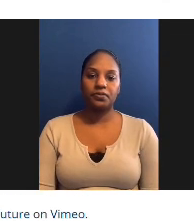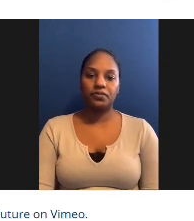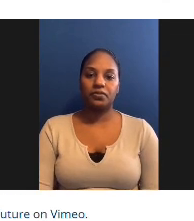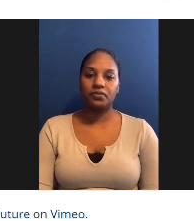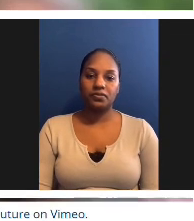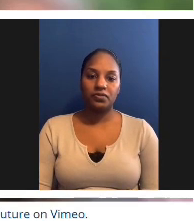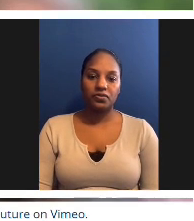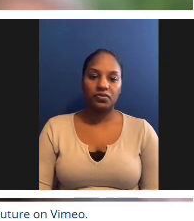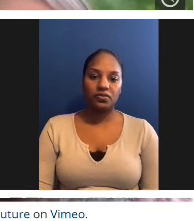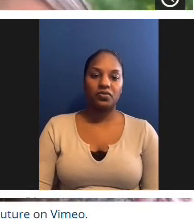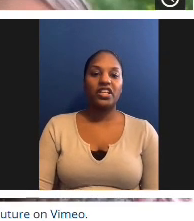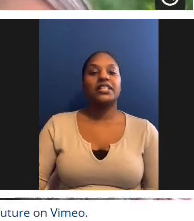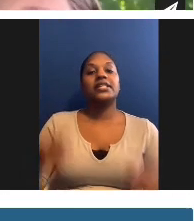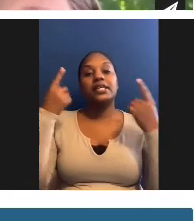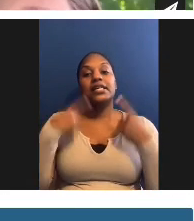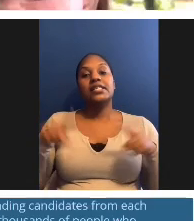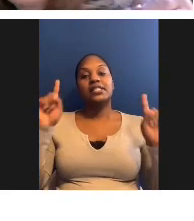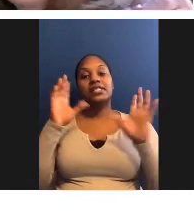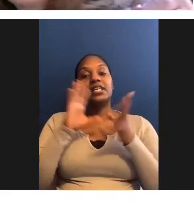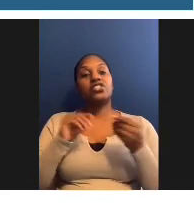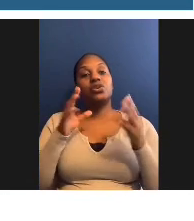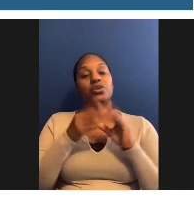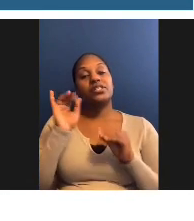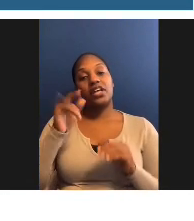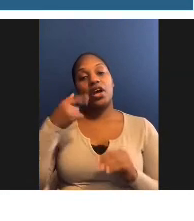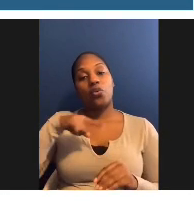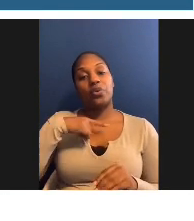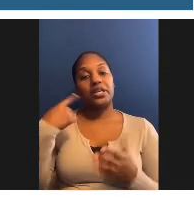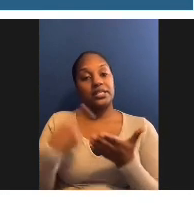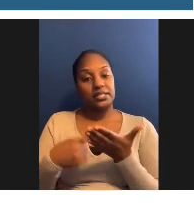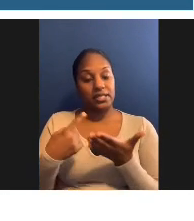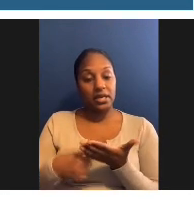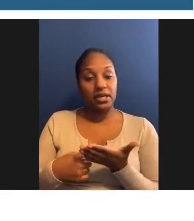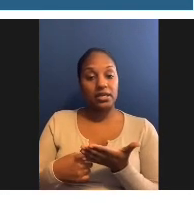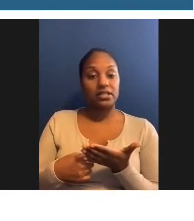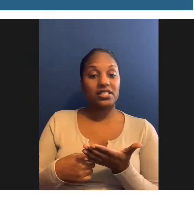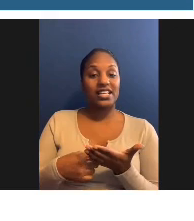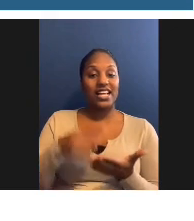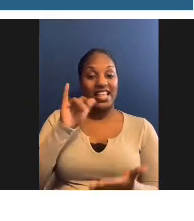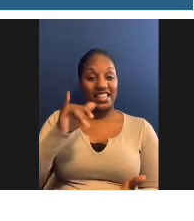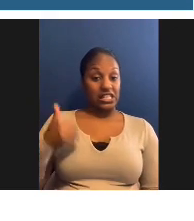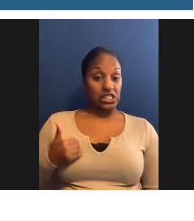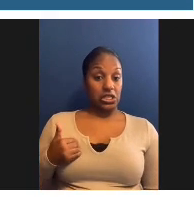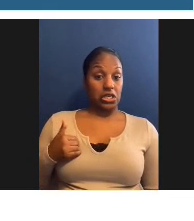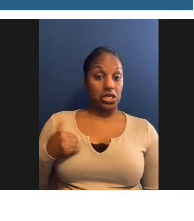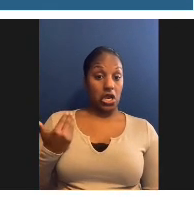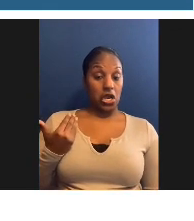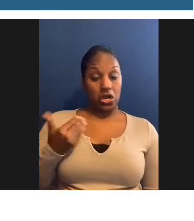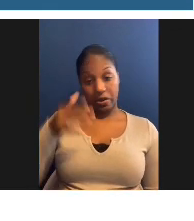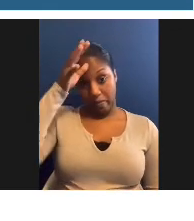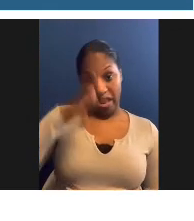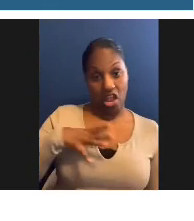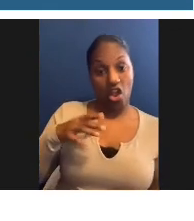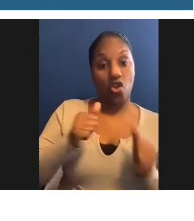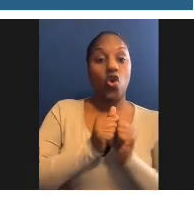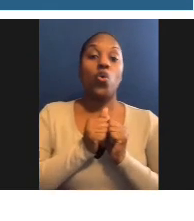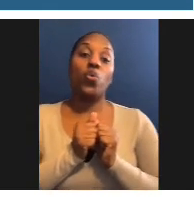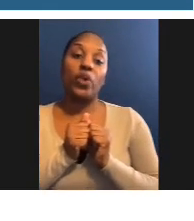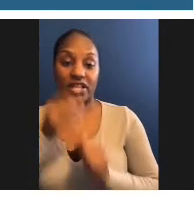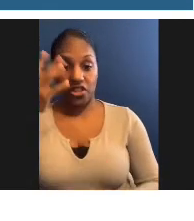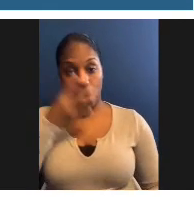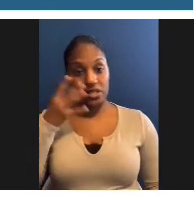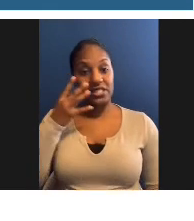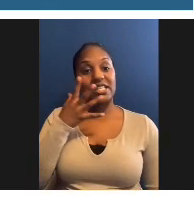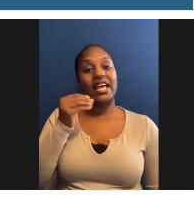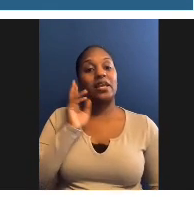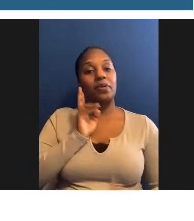Here are some success stories that we talked about. This is a young man with autism who